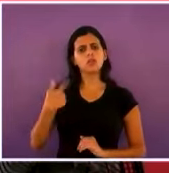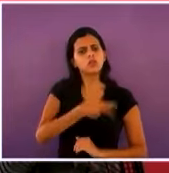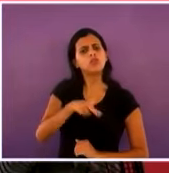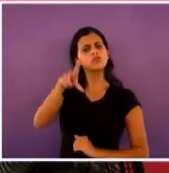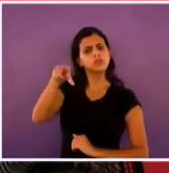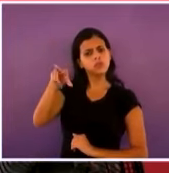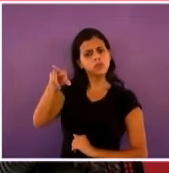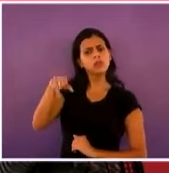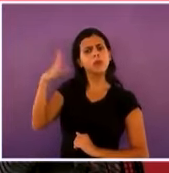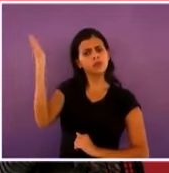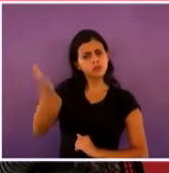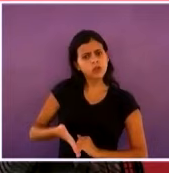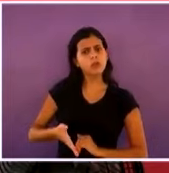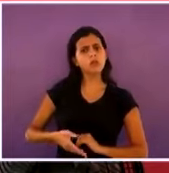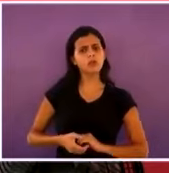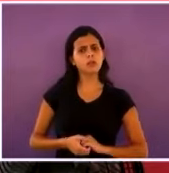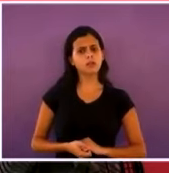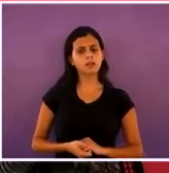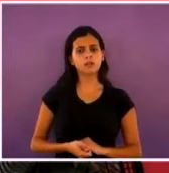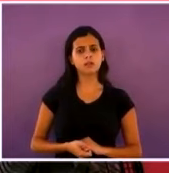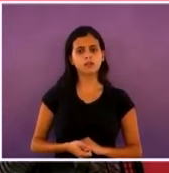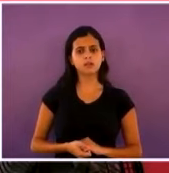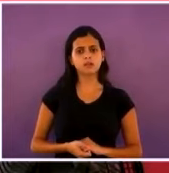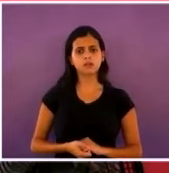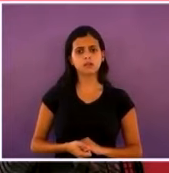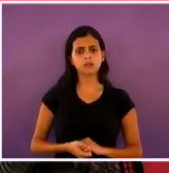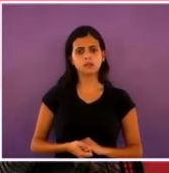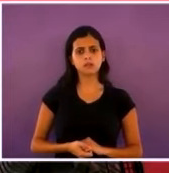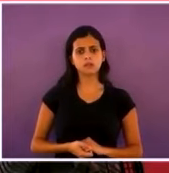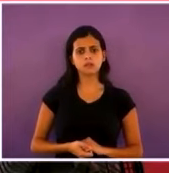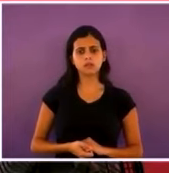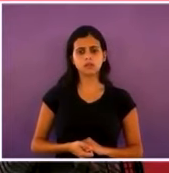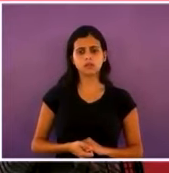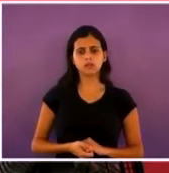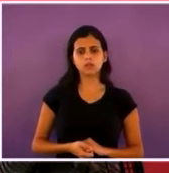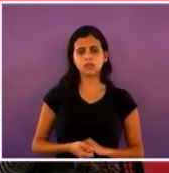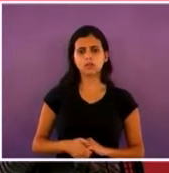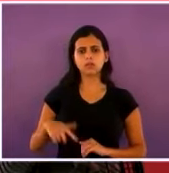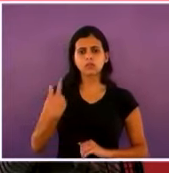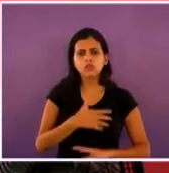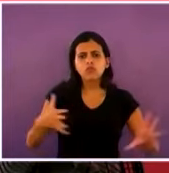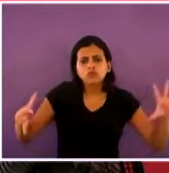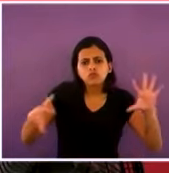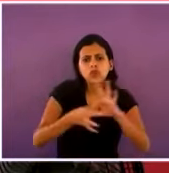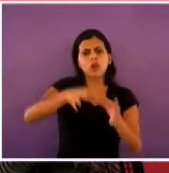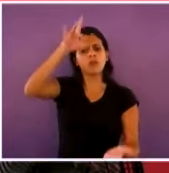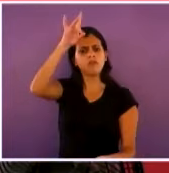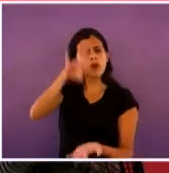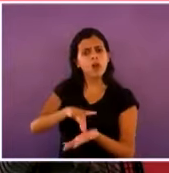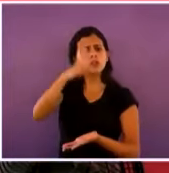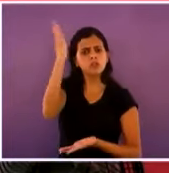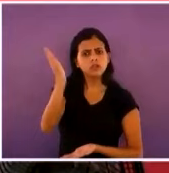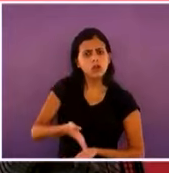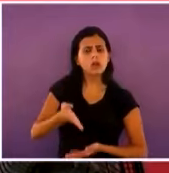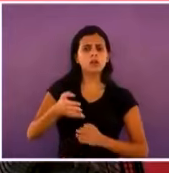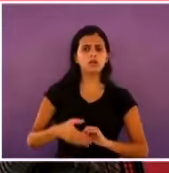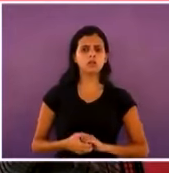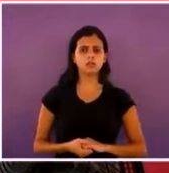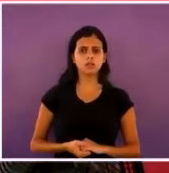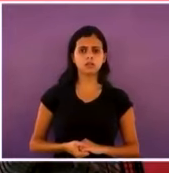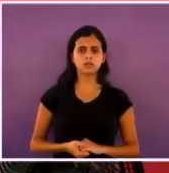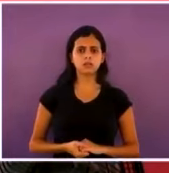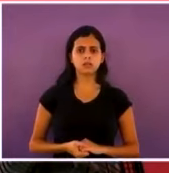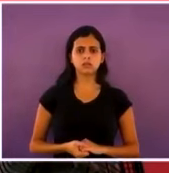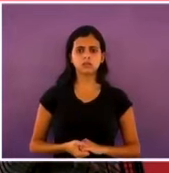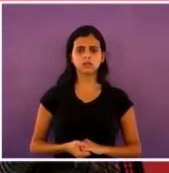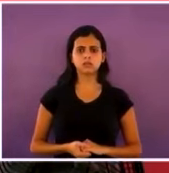já somos todos irmãos. And our unity is already a reality. A nossa unidade já é uma realidade. And so we have to build our